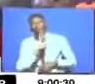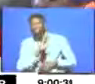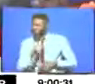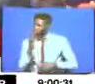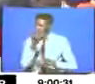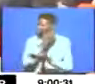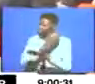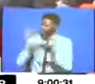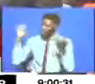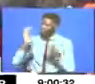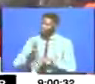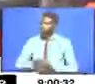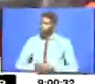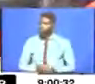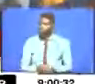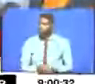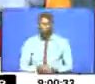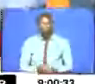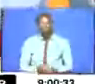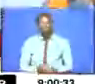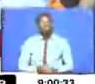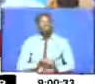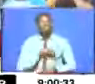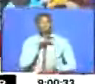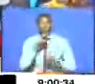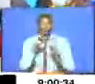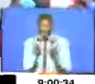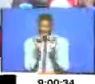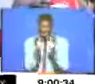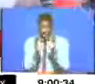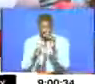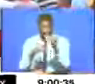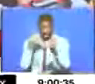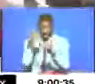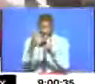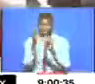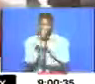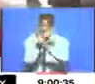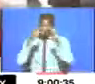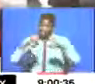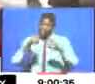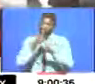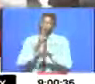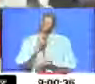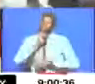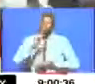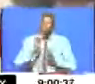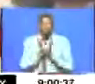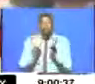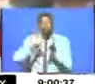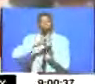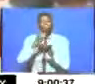The ODM leader said if he becomes the next president, he will ensure proper utilization of public resources.